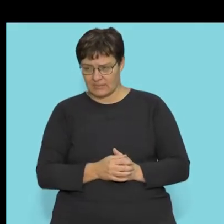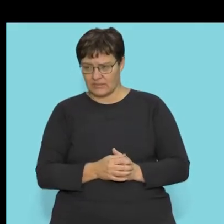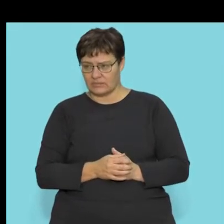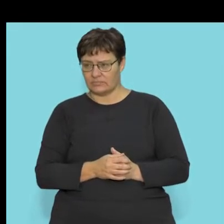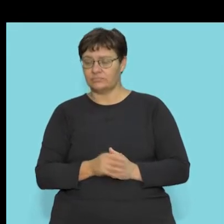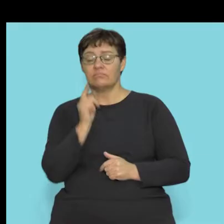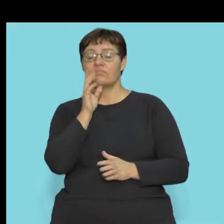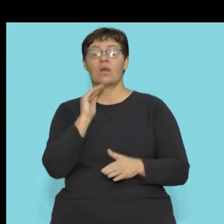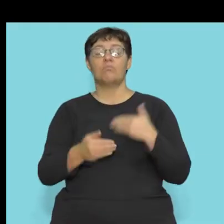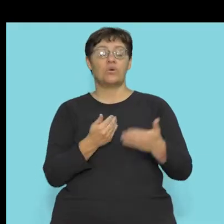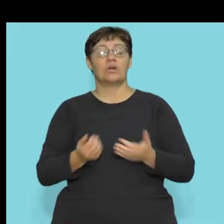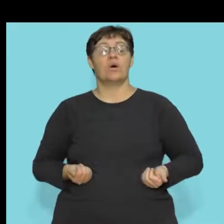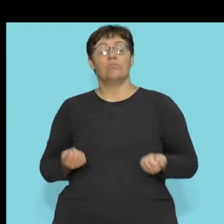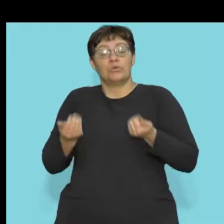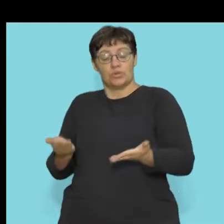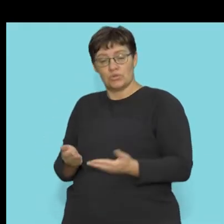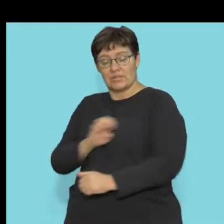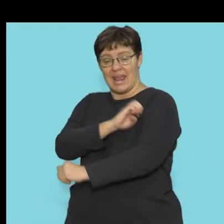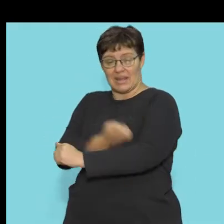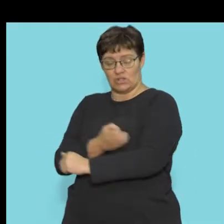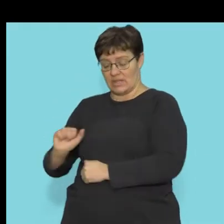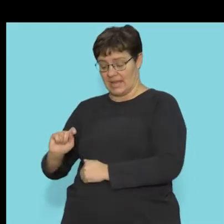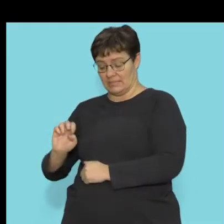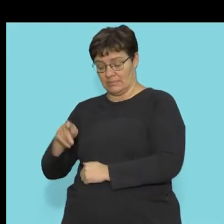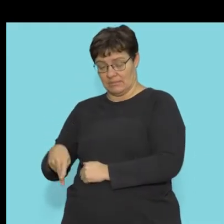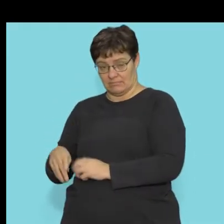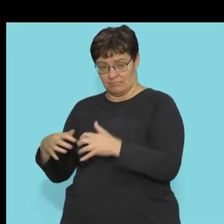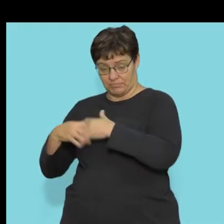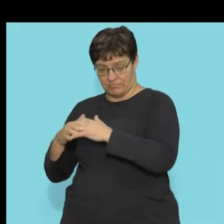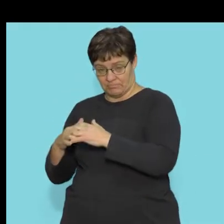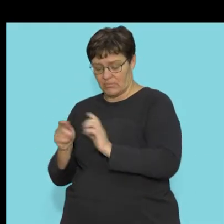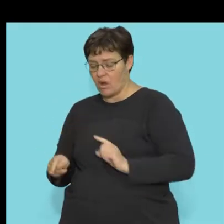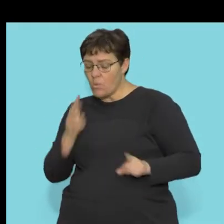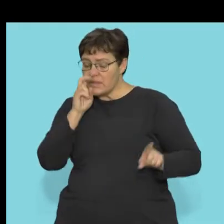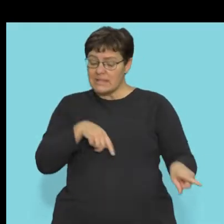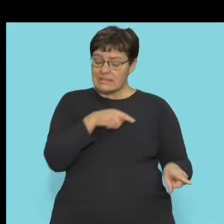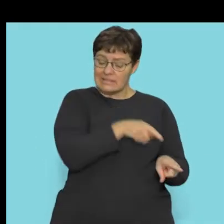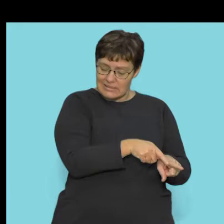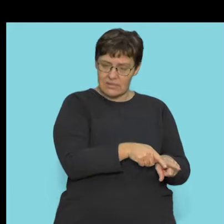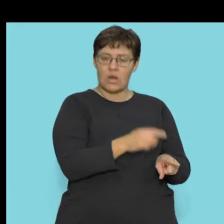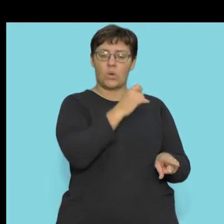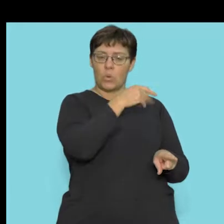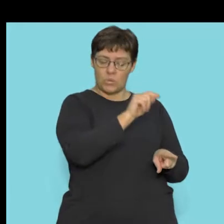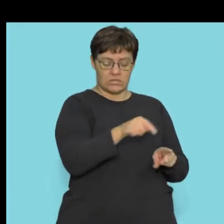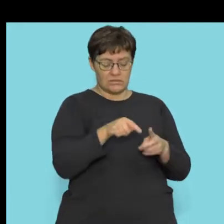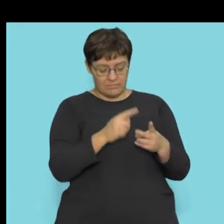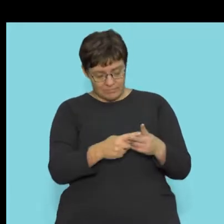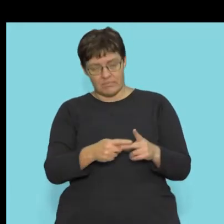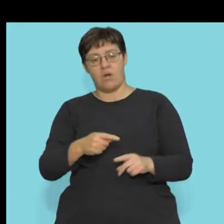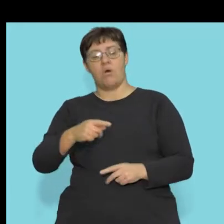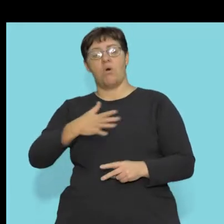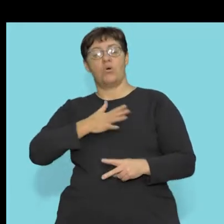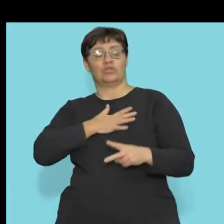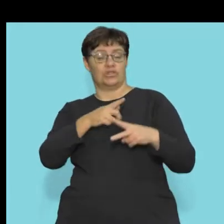equation. So as I mentioned, this process produces energy in the form of ATP. We need glucose and we